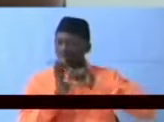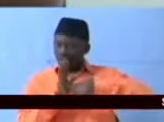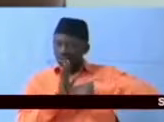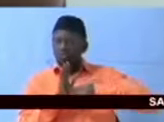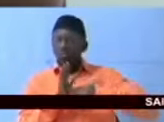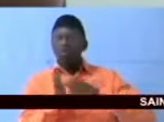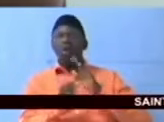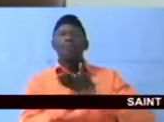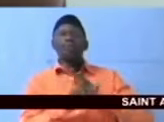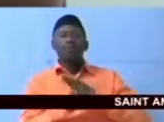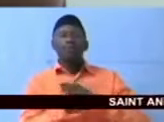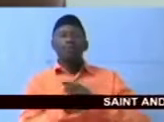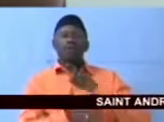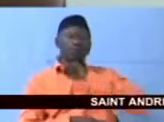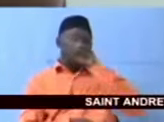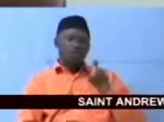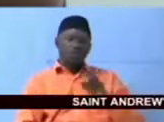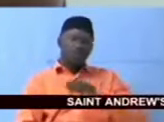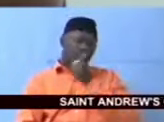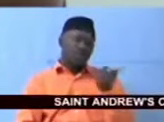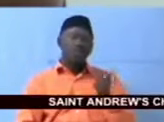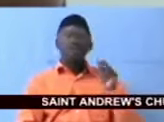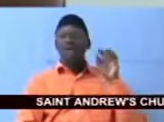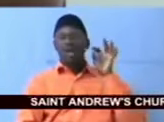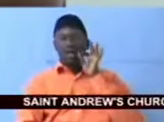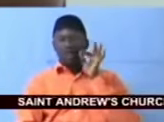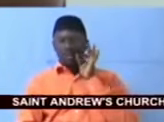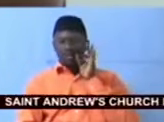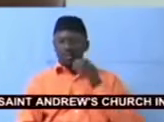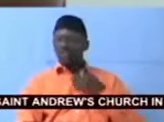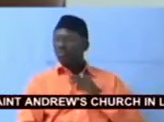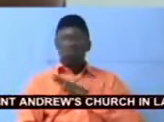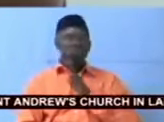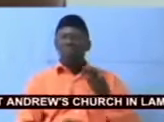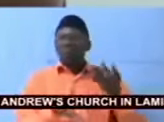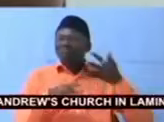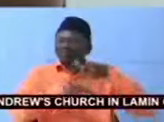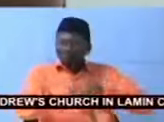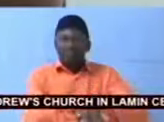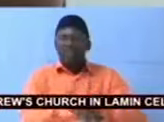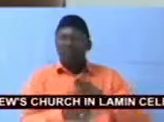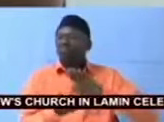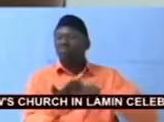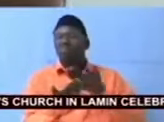so that we don't talk over the interpreters. Thank you. Very well. Thank you so much.